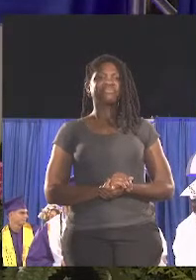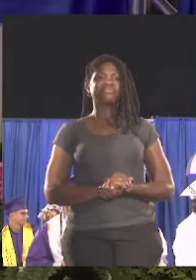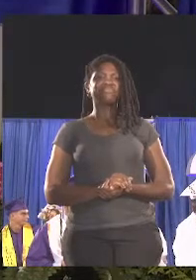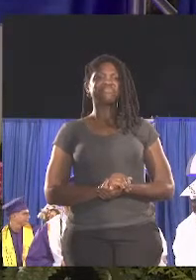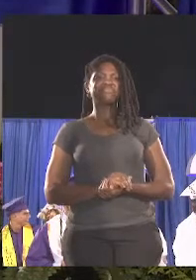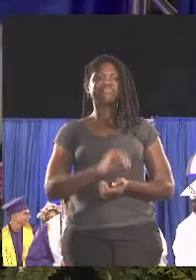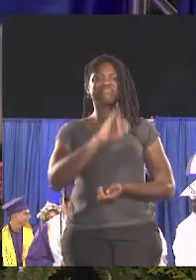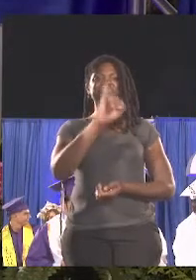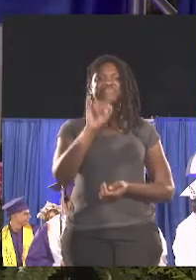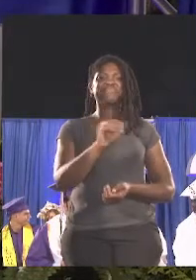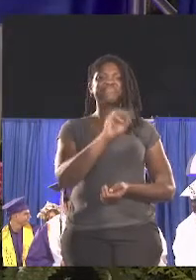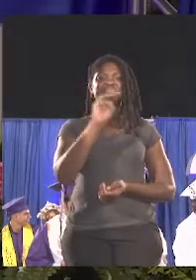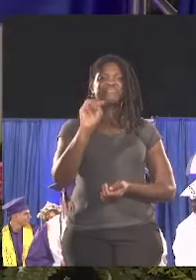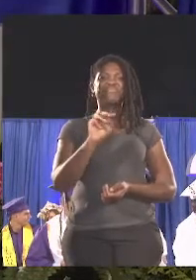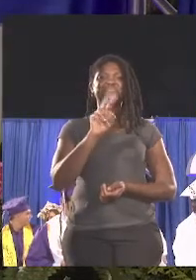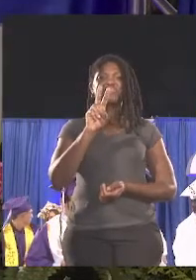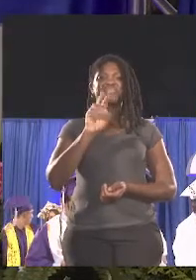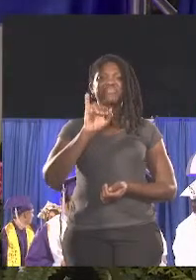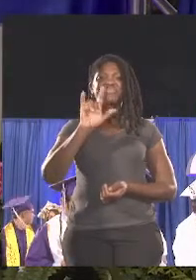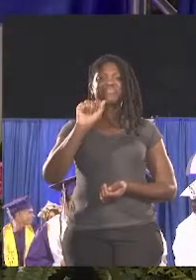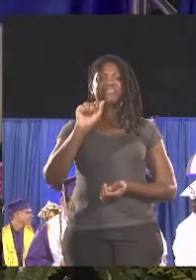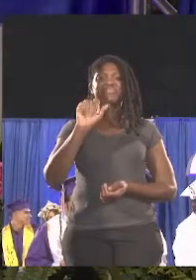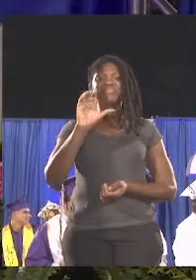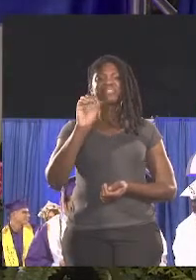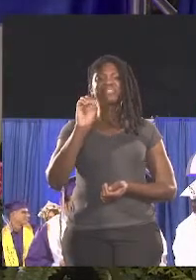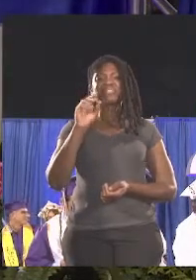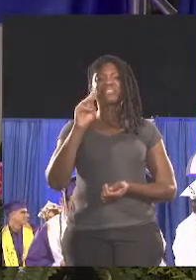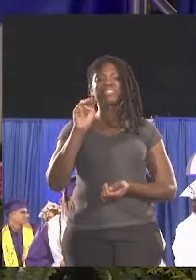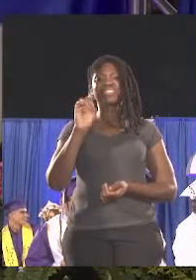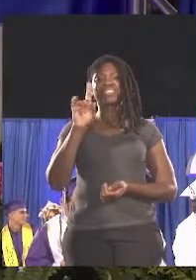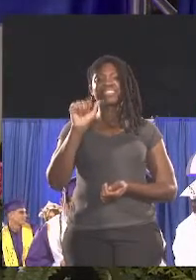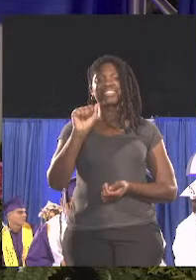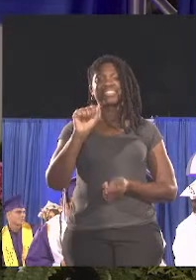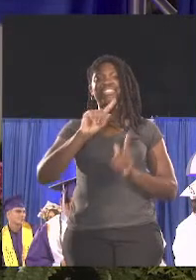Jesus M. Villa Canela, St. Philip's College.